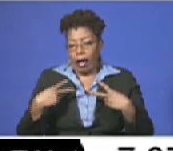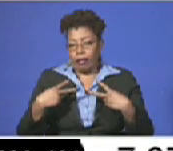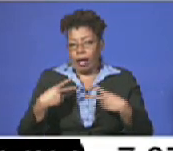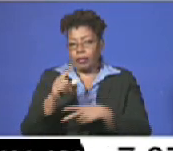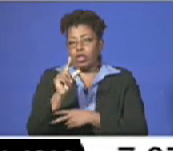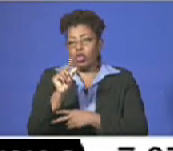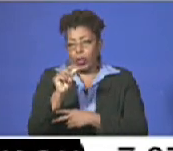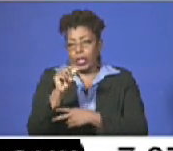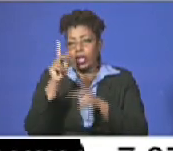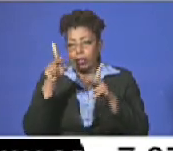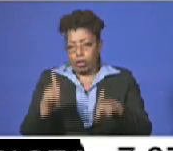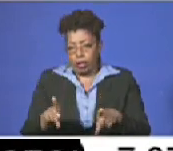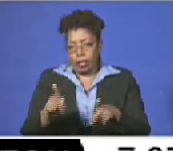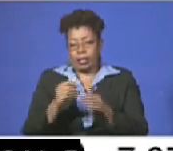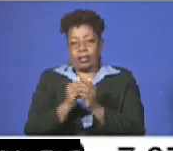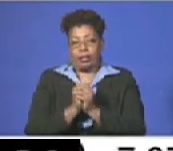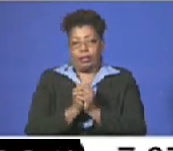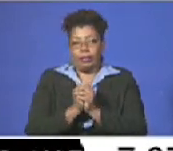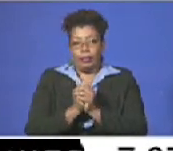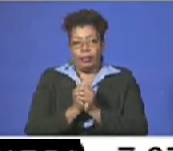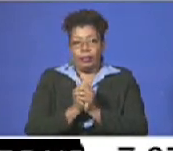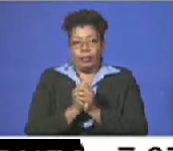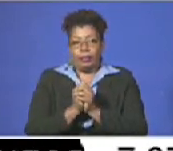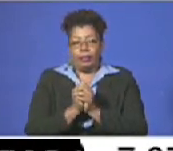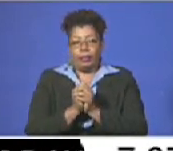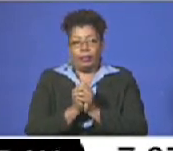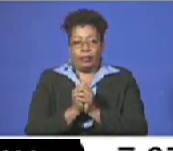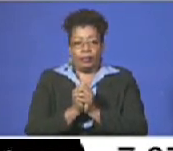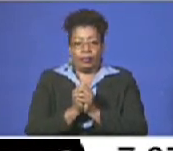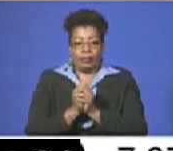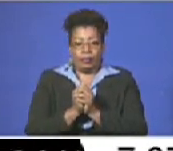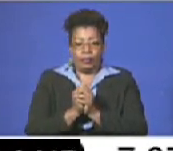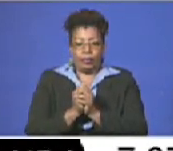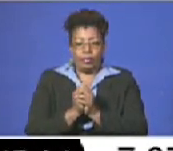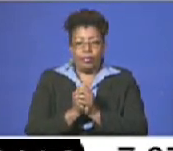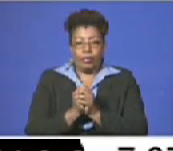20 people. Jamelita Swain, ZNS Network News.